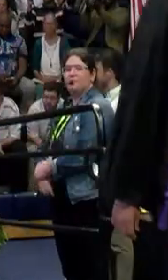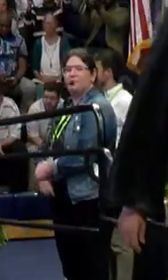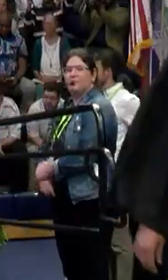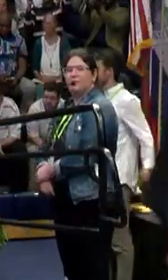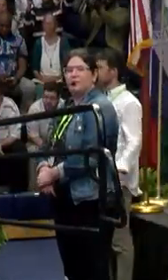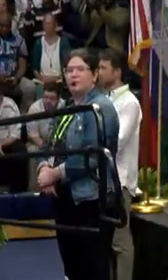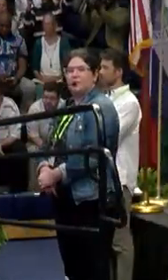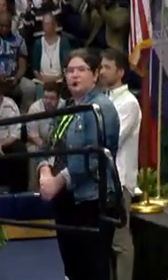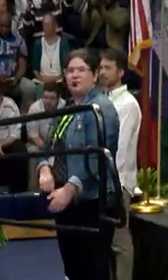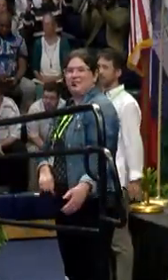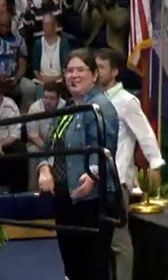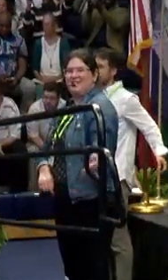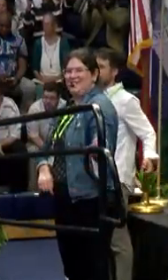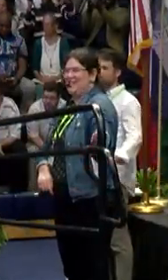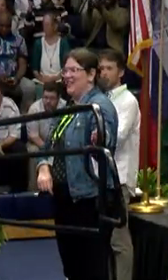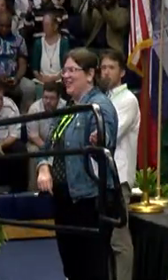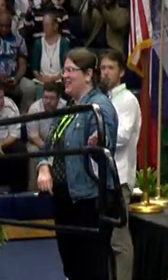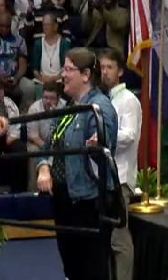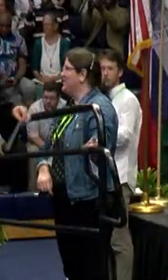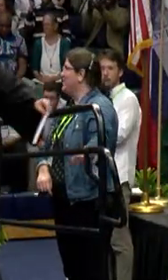Betsy Knudsen Keller.